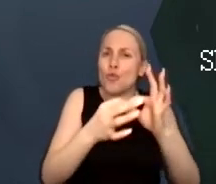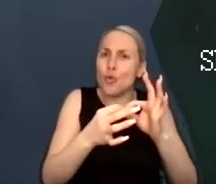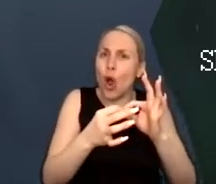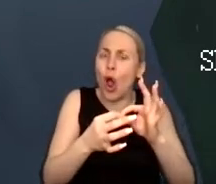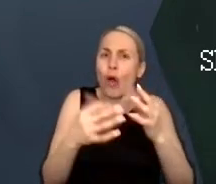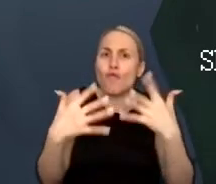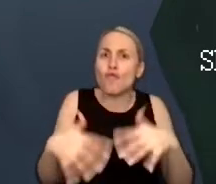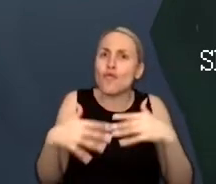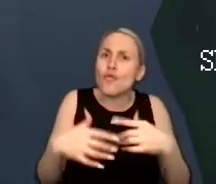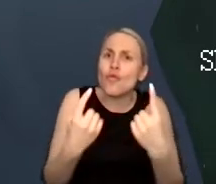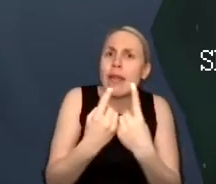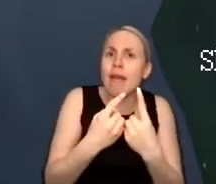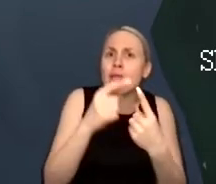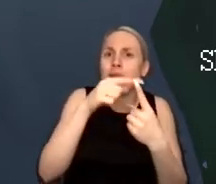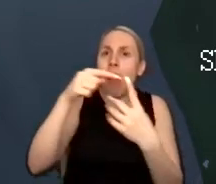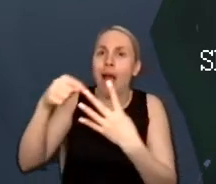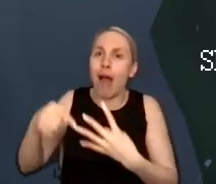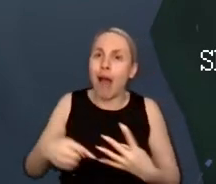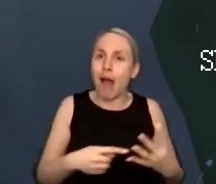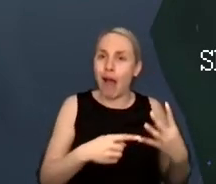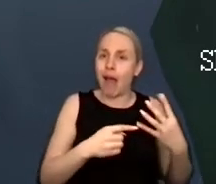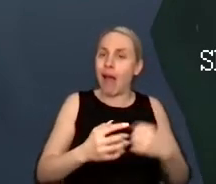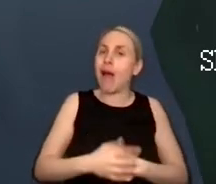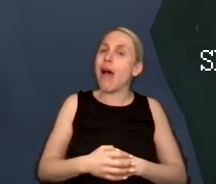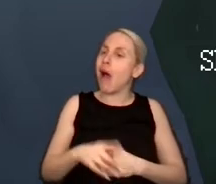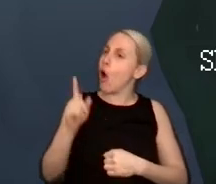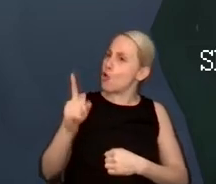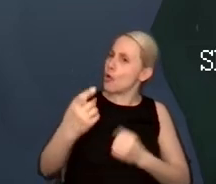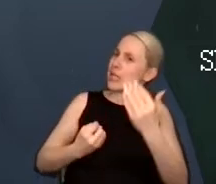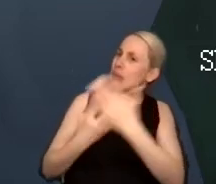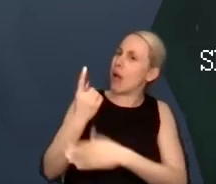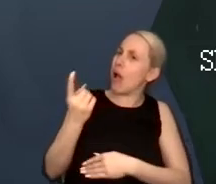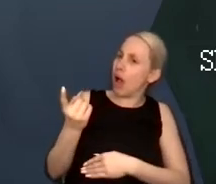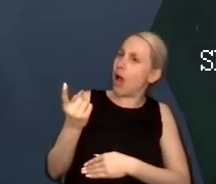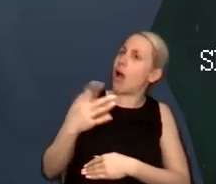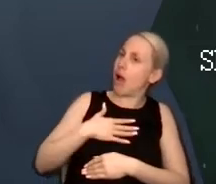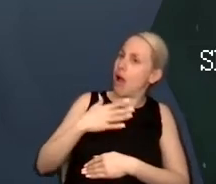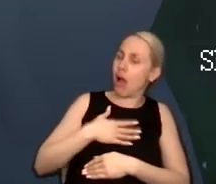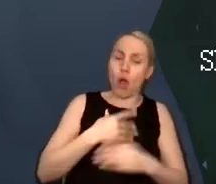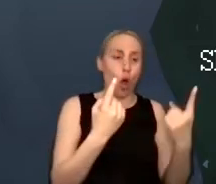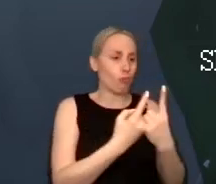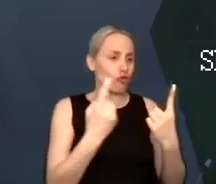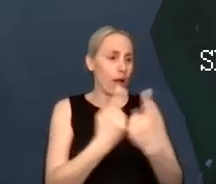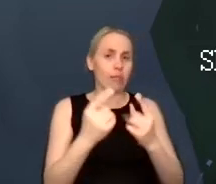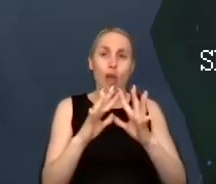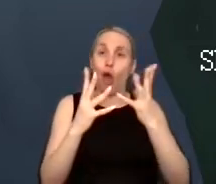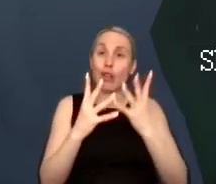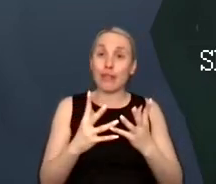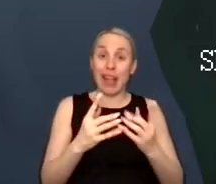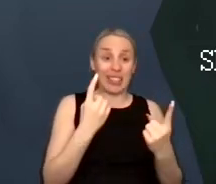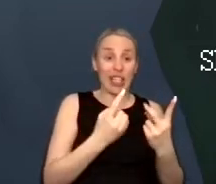things. So like taking inspiration from this idea of the object or the artifact as a hive of activity,